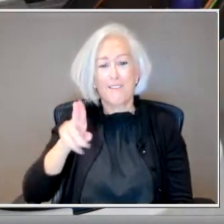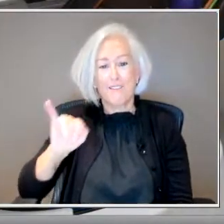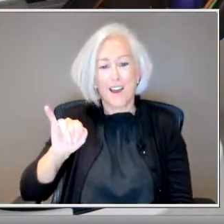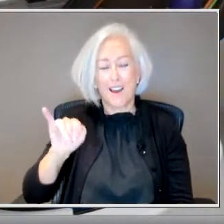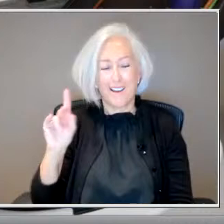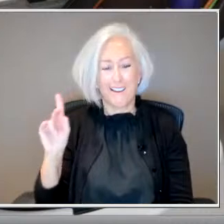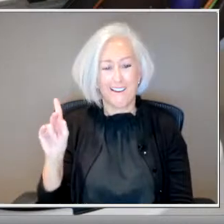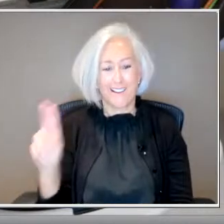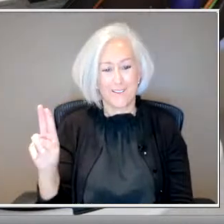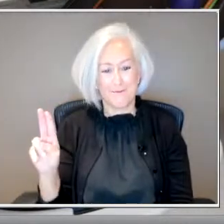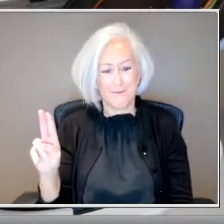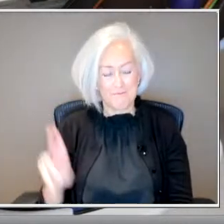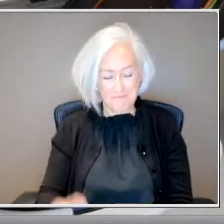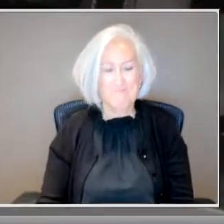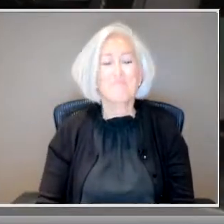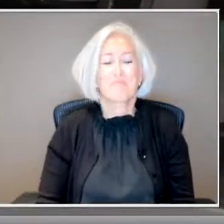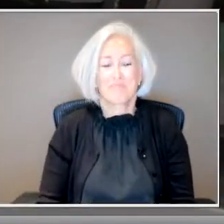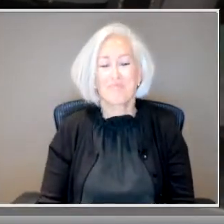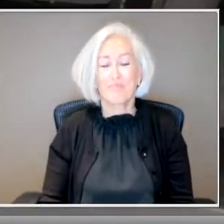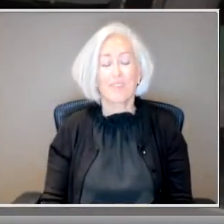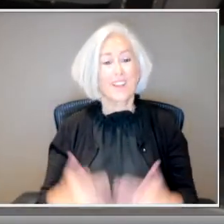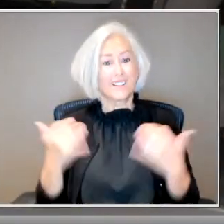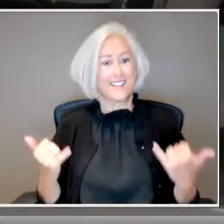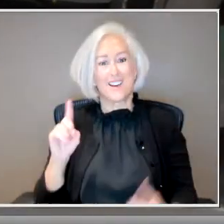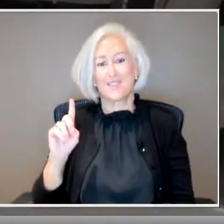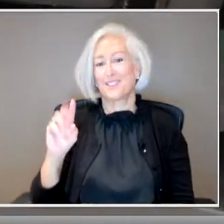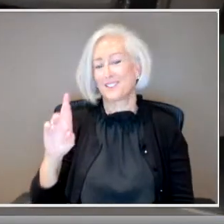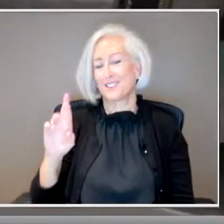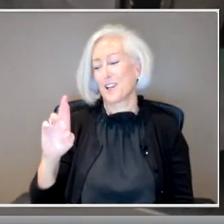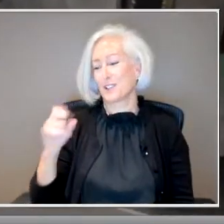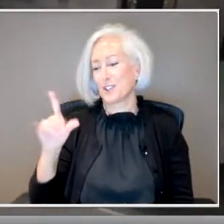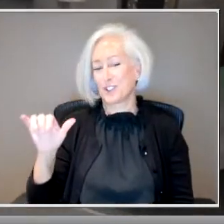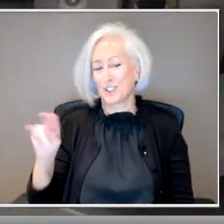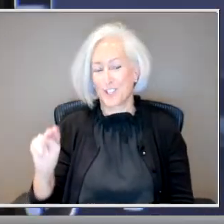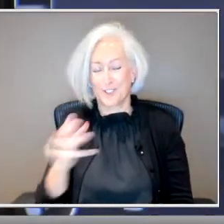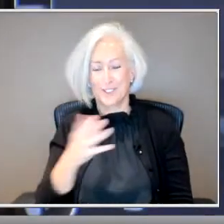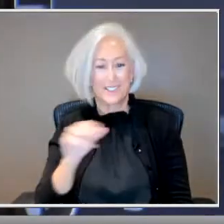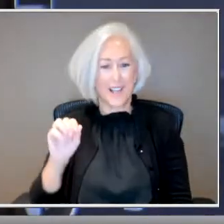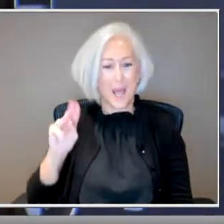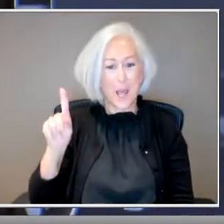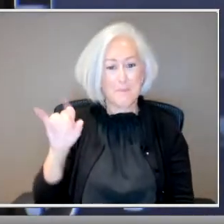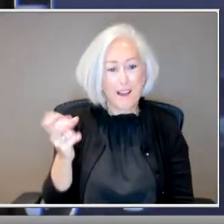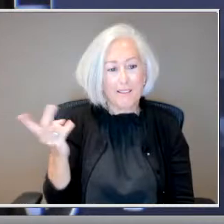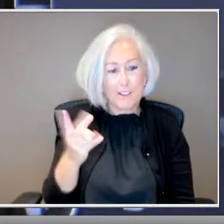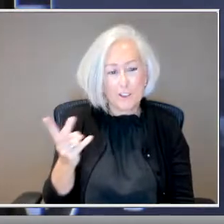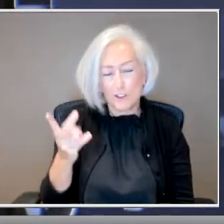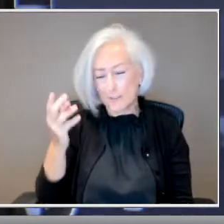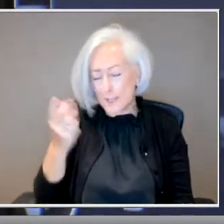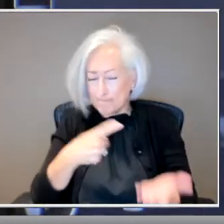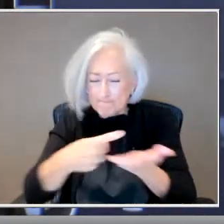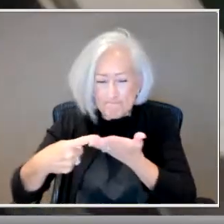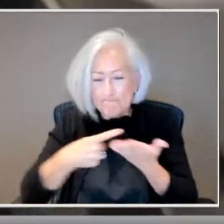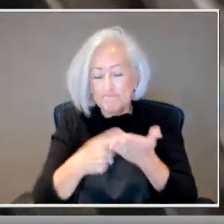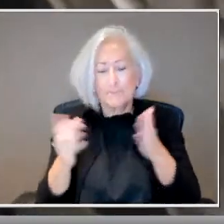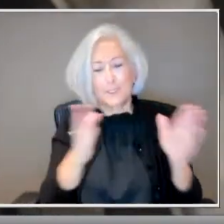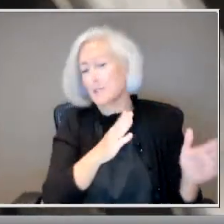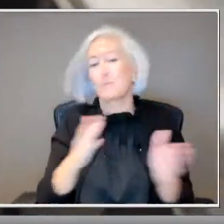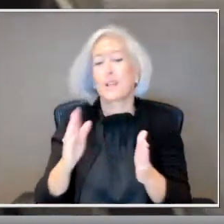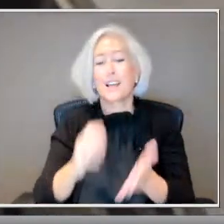Together, Mike and now Dr. Sheldon agreed on a plan to get her heart back into rhythm with a special robotic procedure.